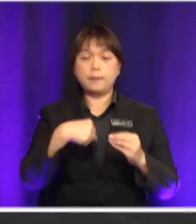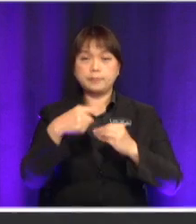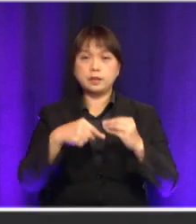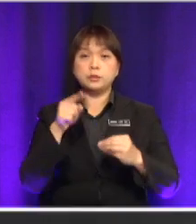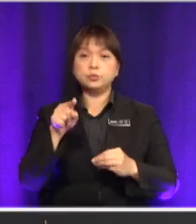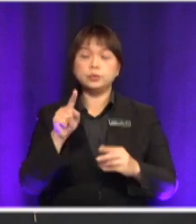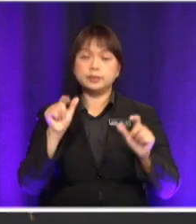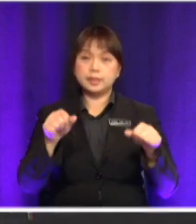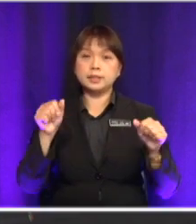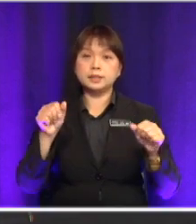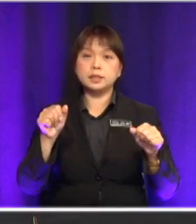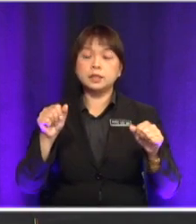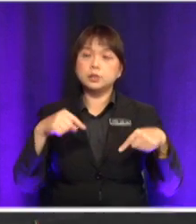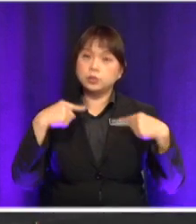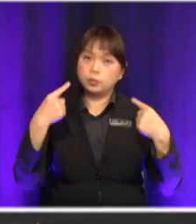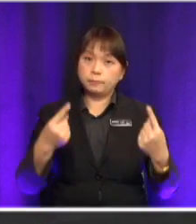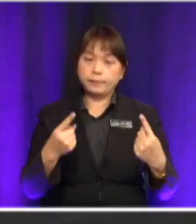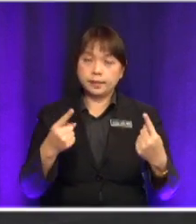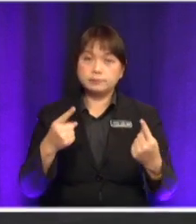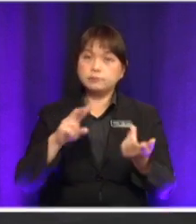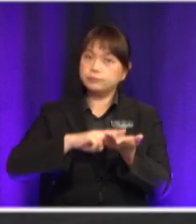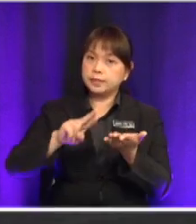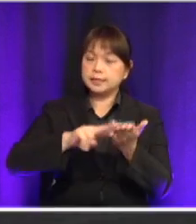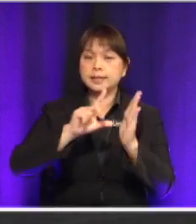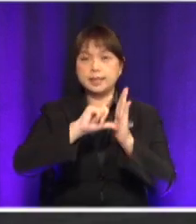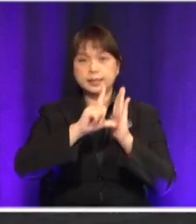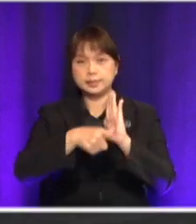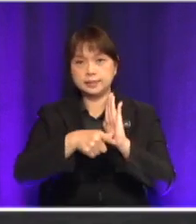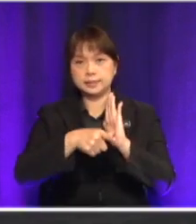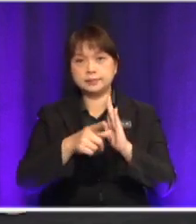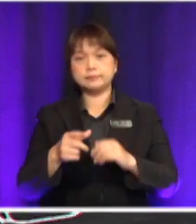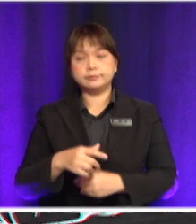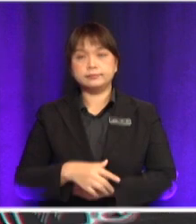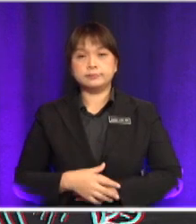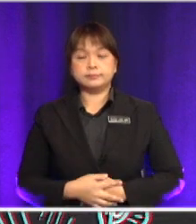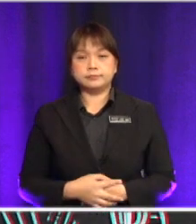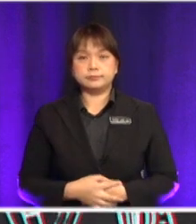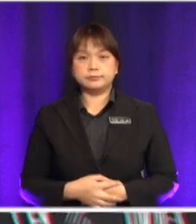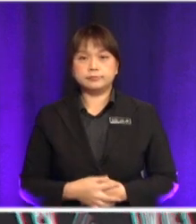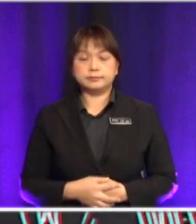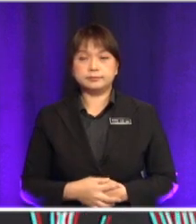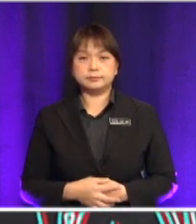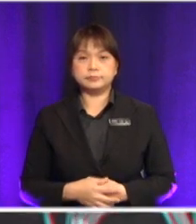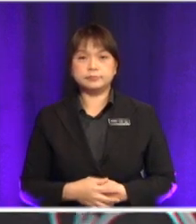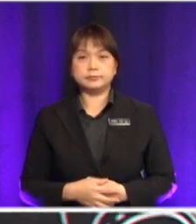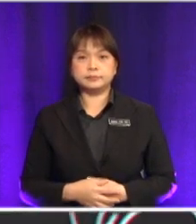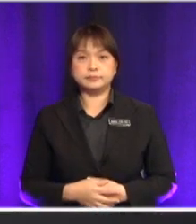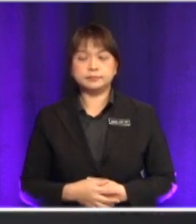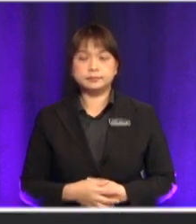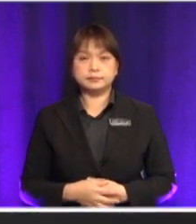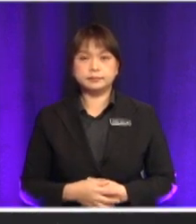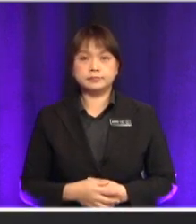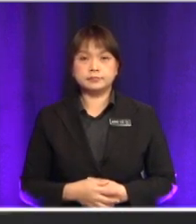later when you want to respond to the questions that come after the reading